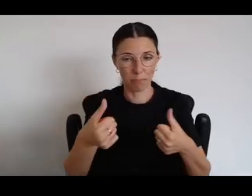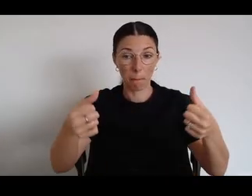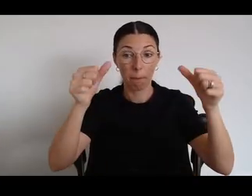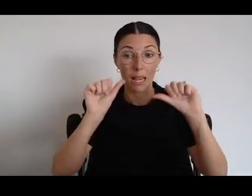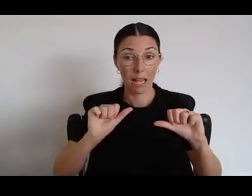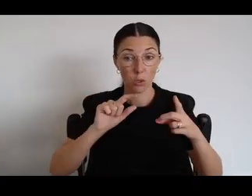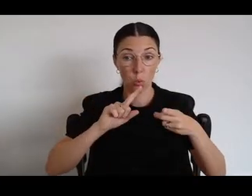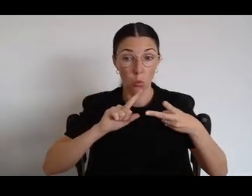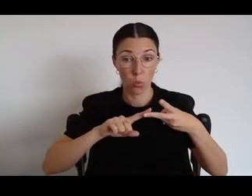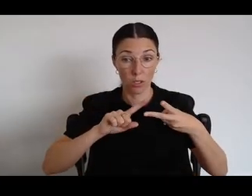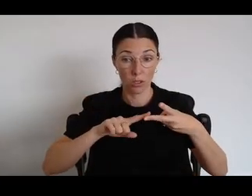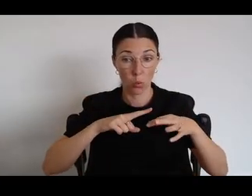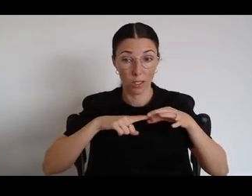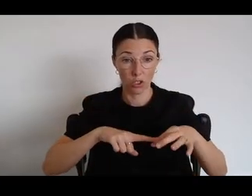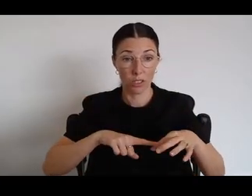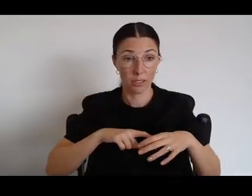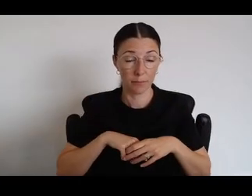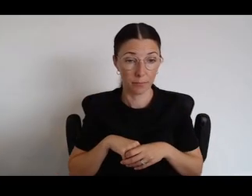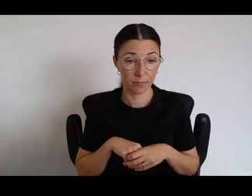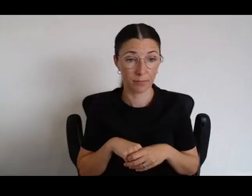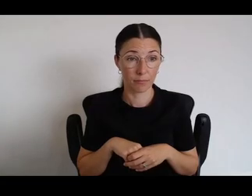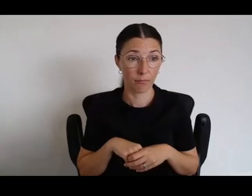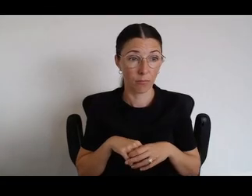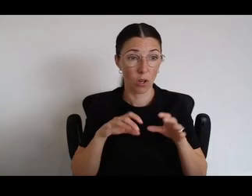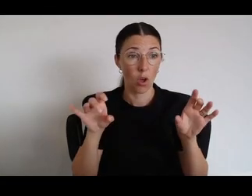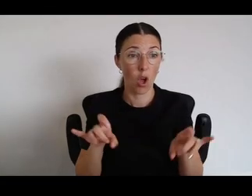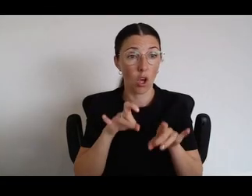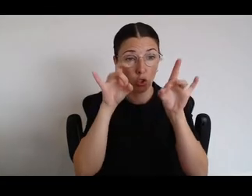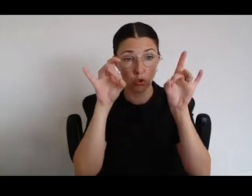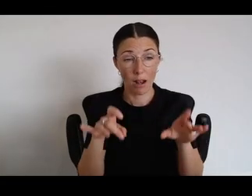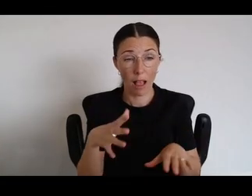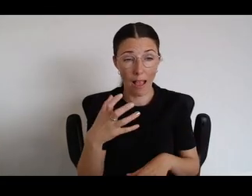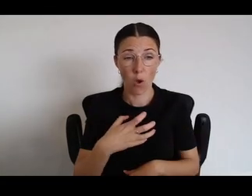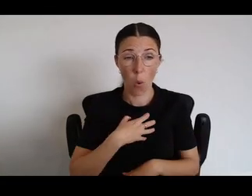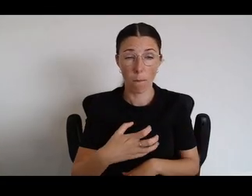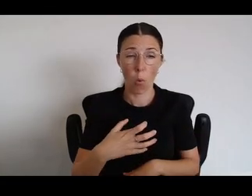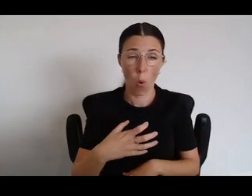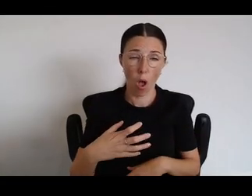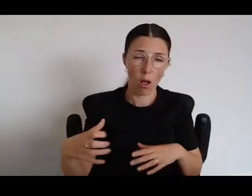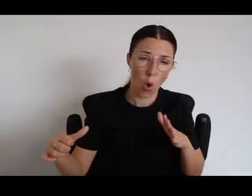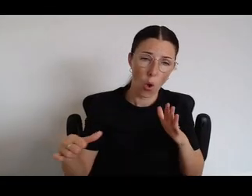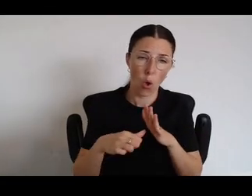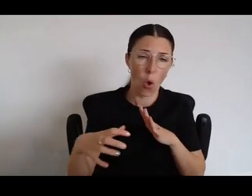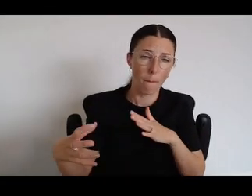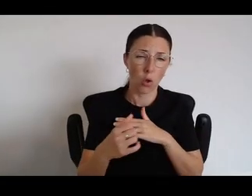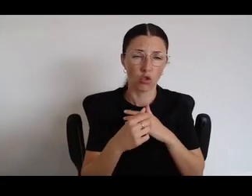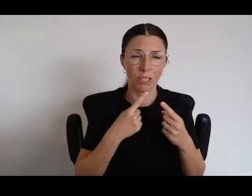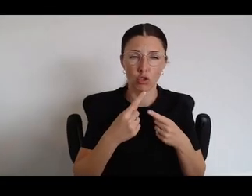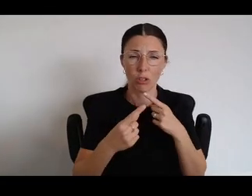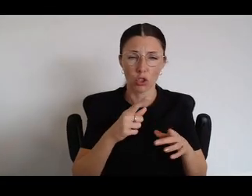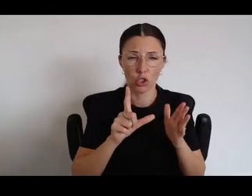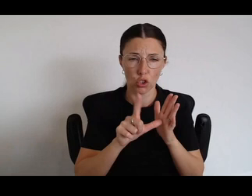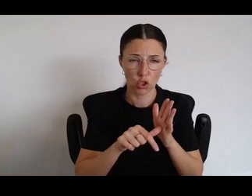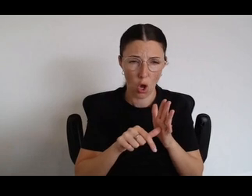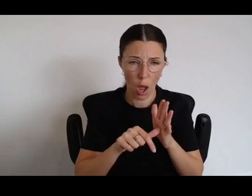one. Australia has more compulsory instruction time during primary and lower secondary